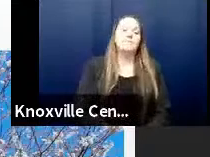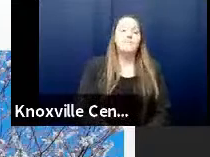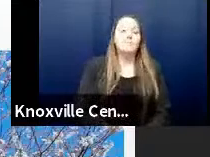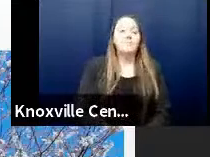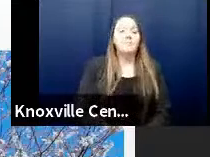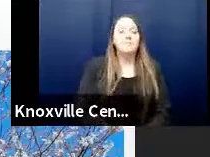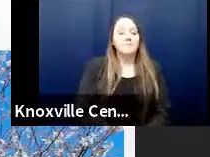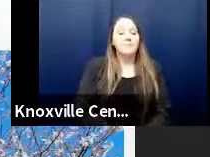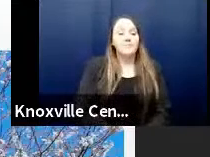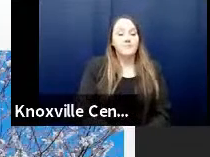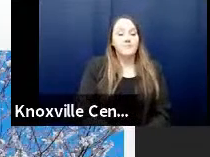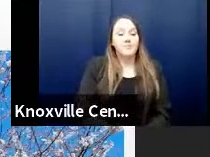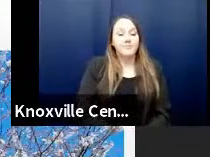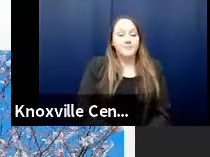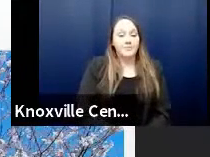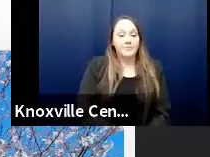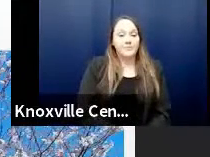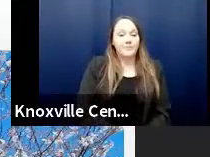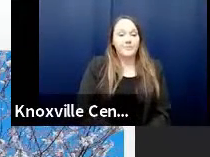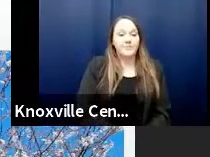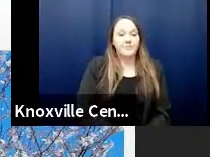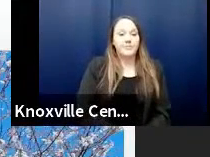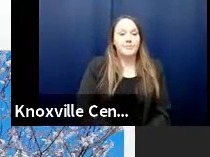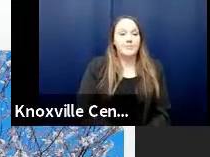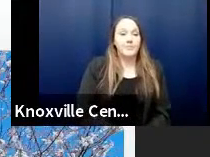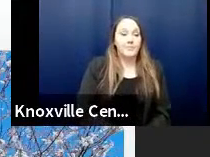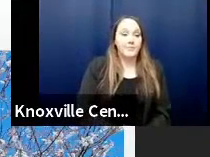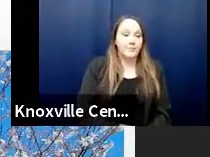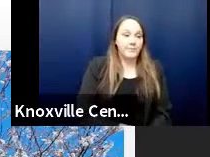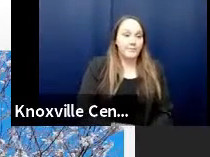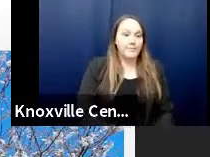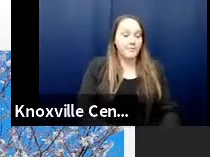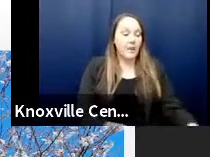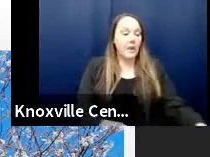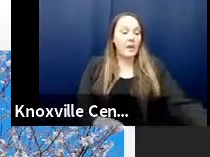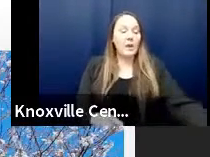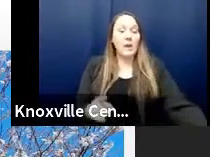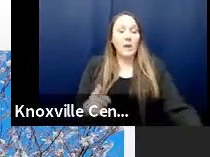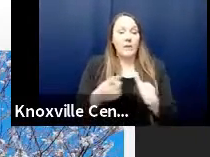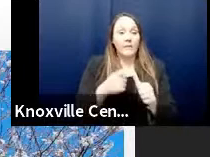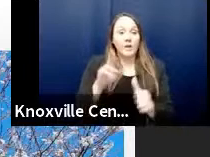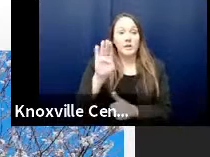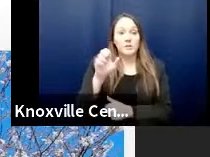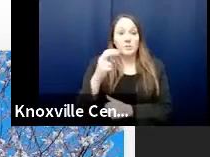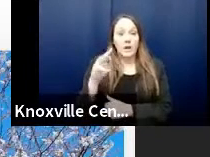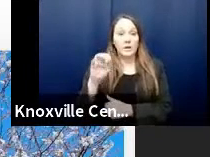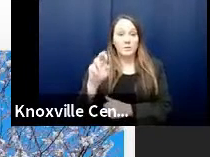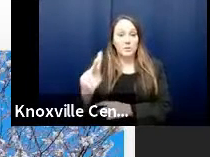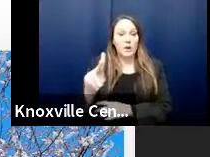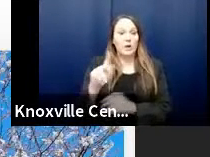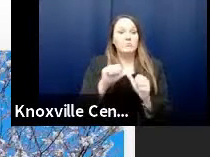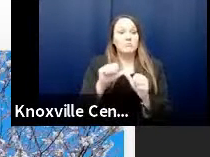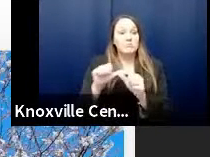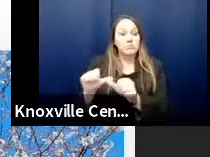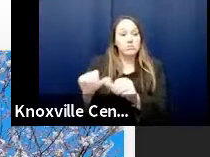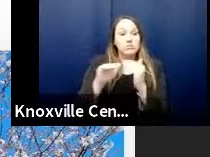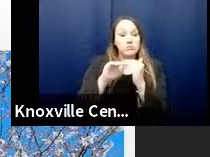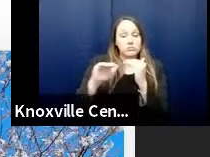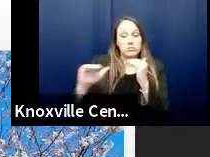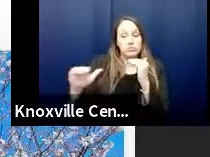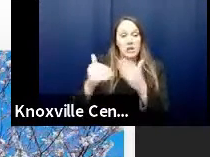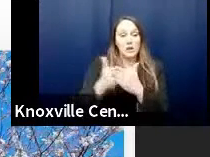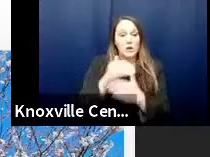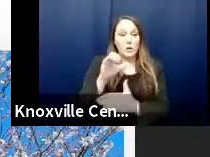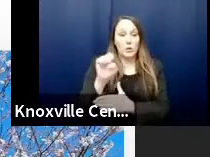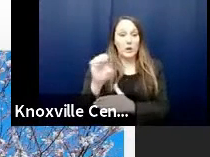Moving to our first benchmark, sustained reduction or stability in new cases for 14 days. To illustrate